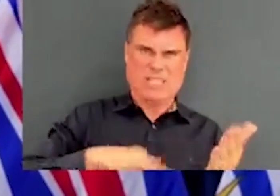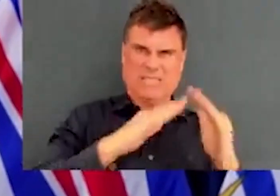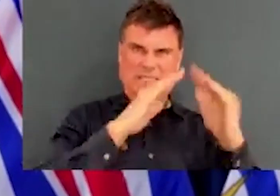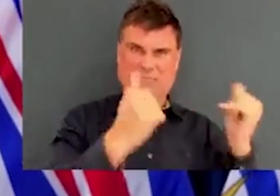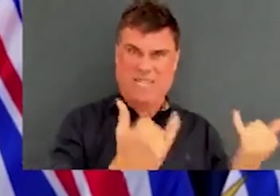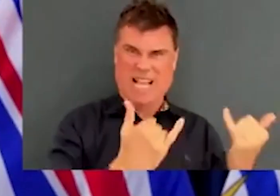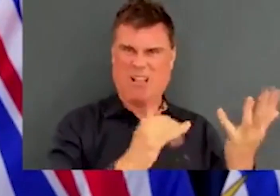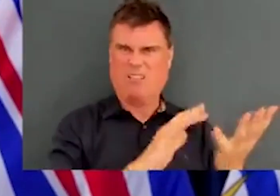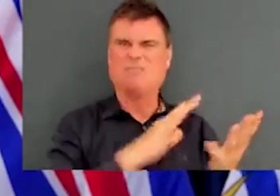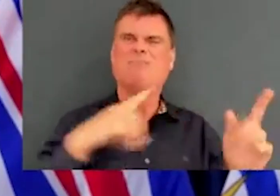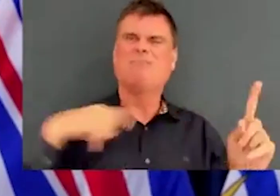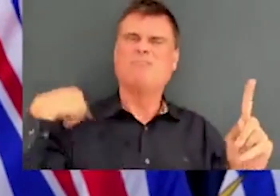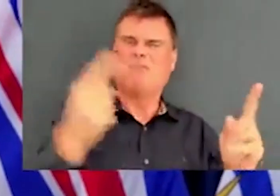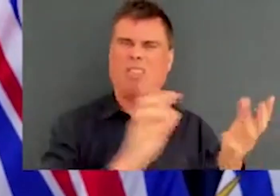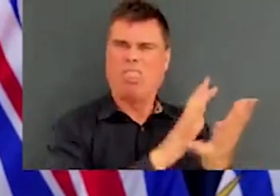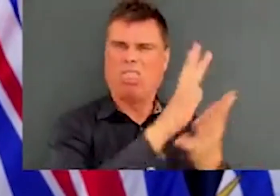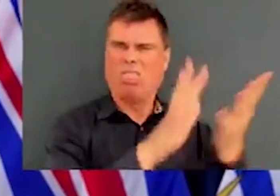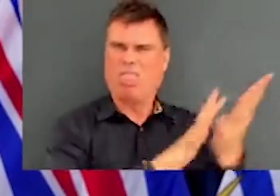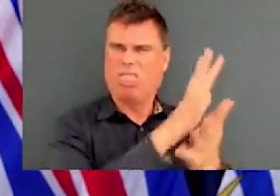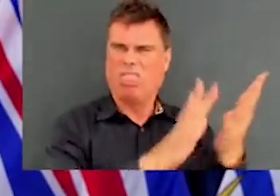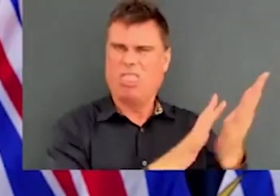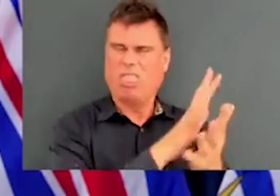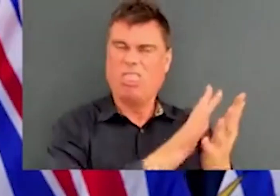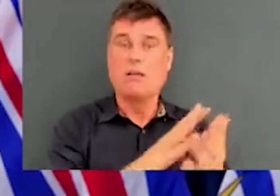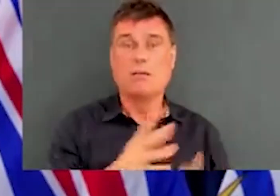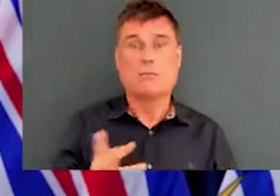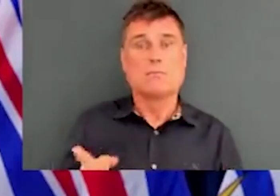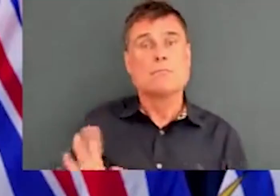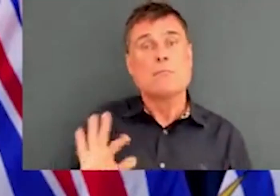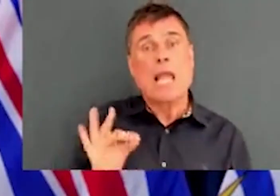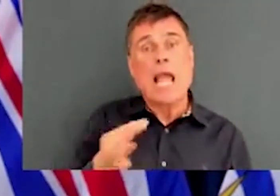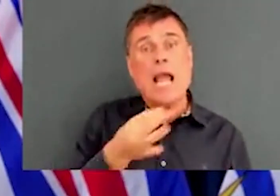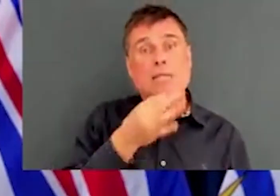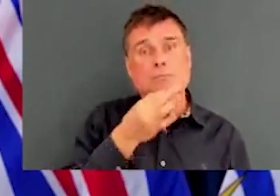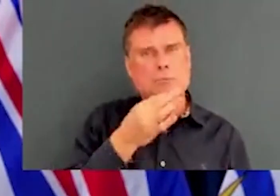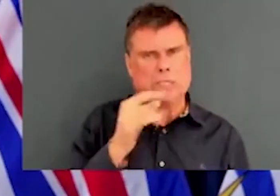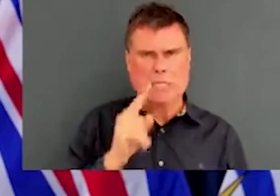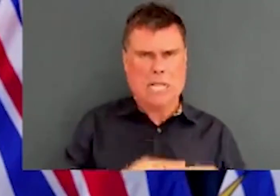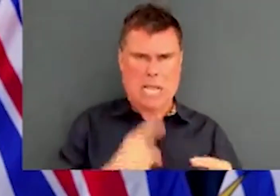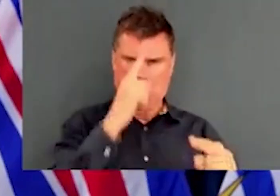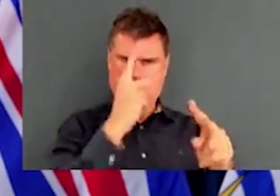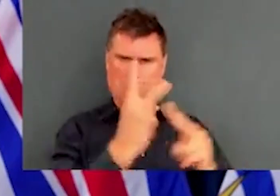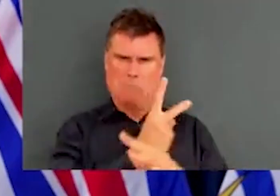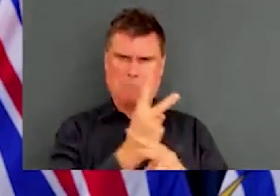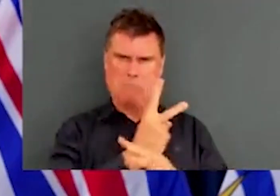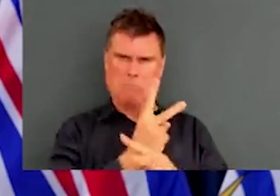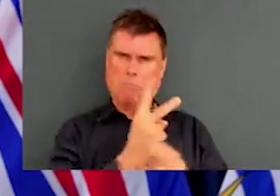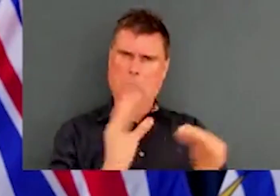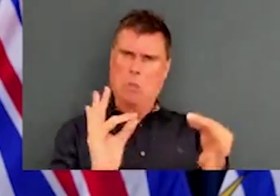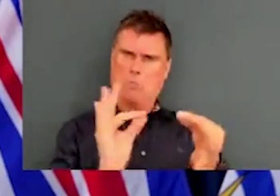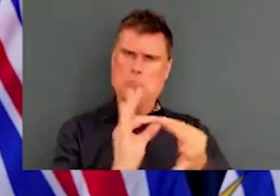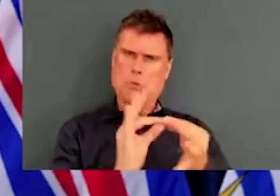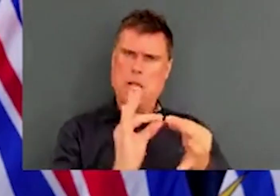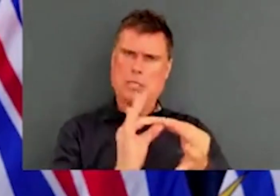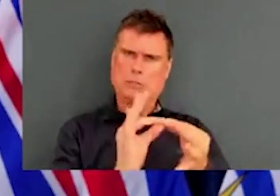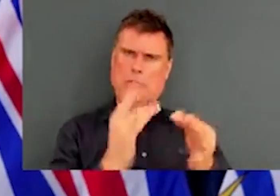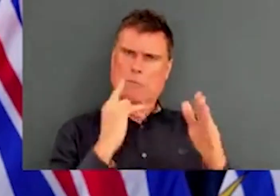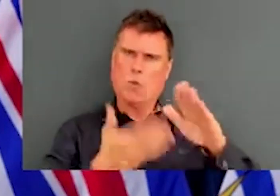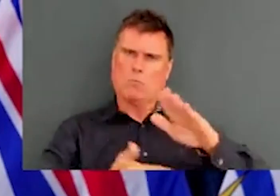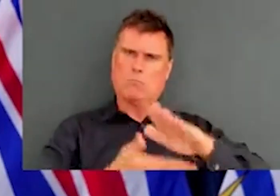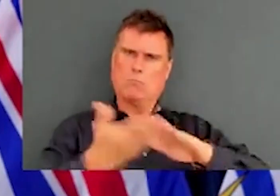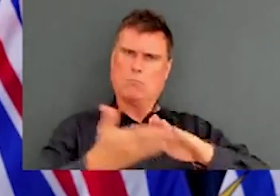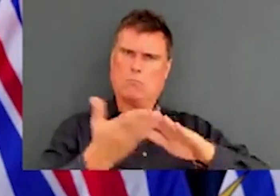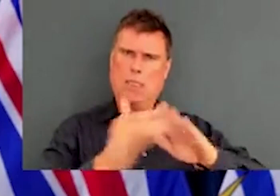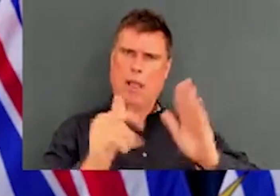estimate for the total cost of administering the program, and they weren't able to determine what share of the royalties were being